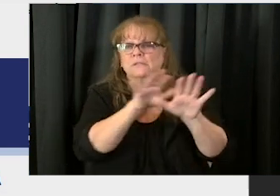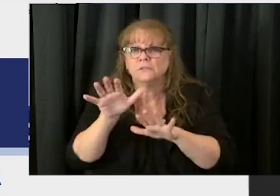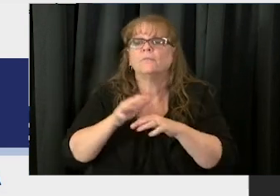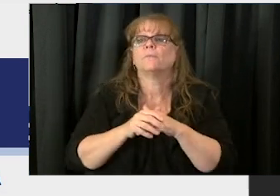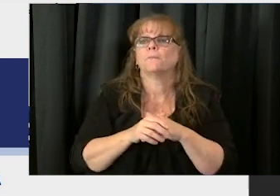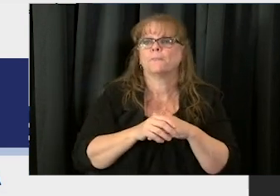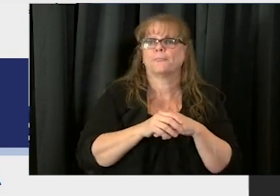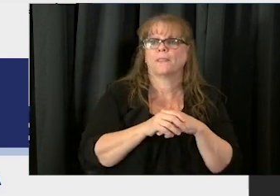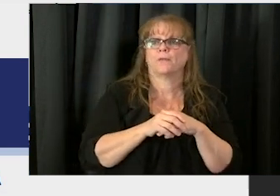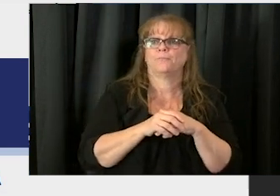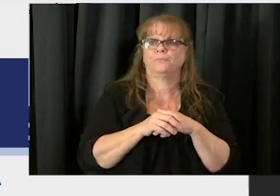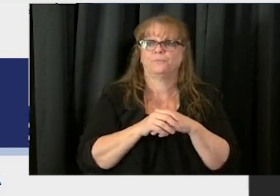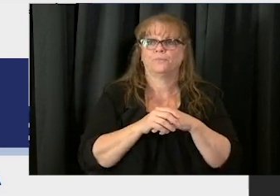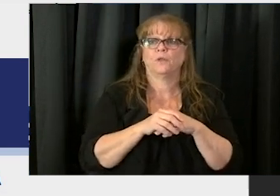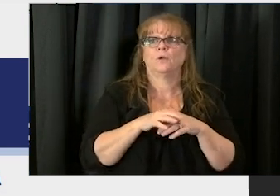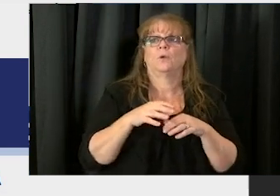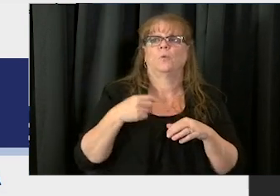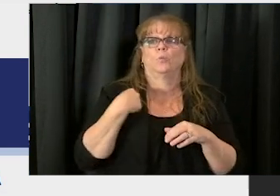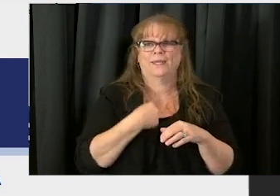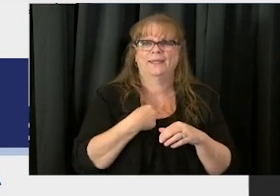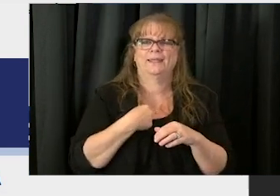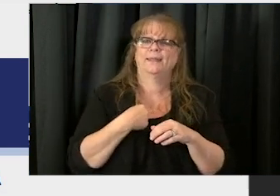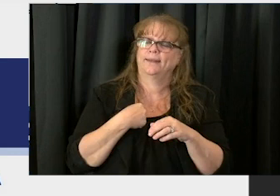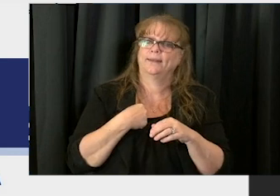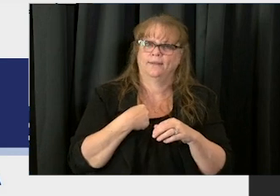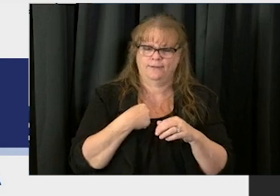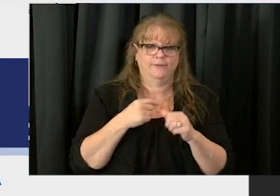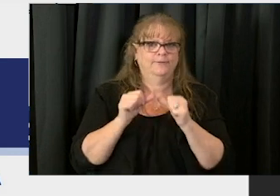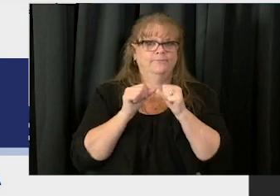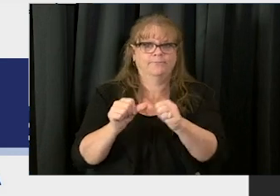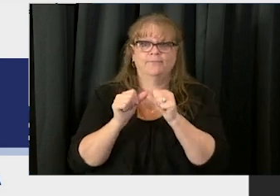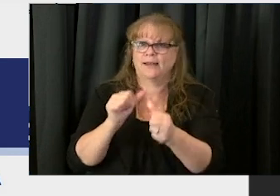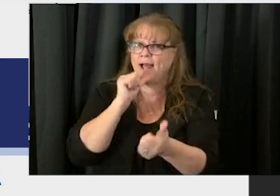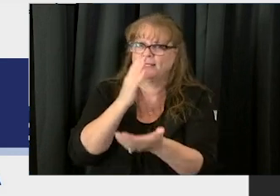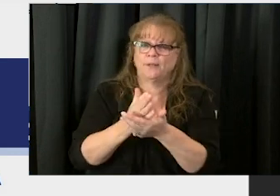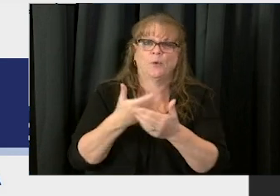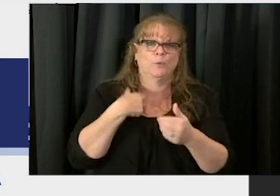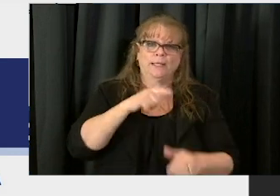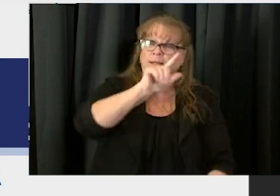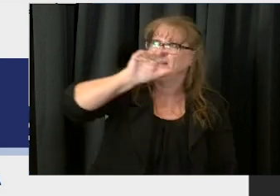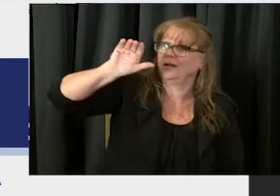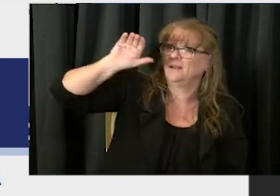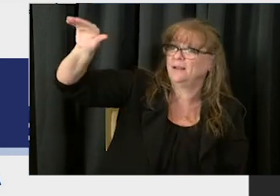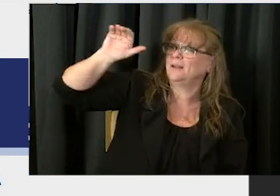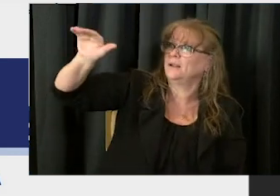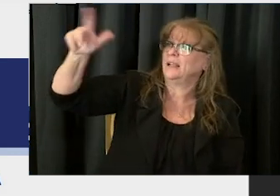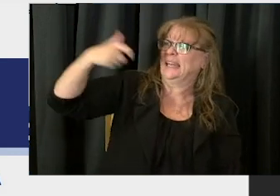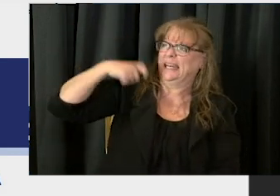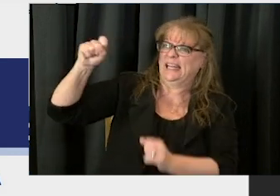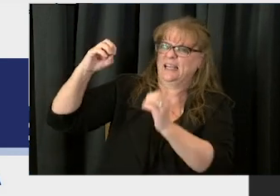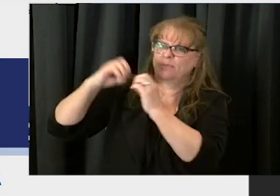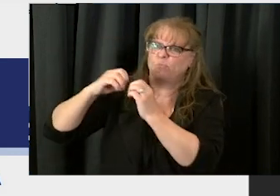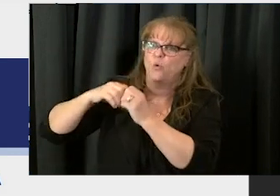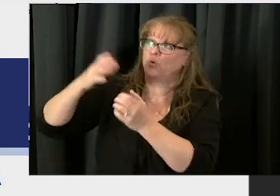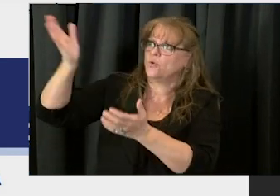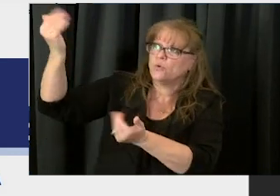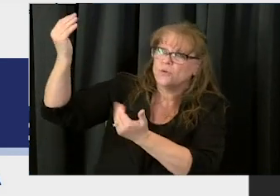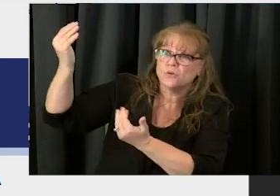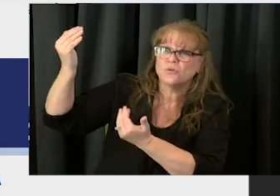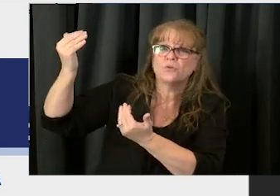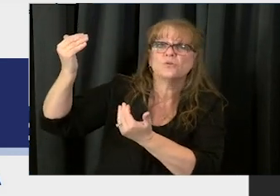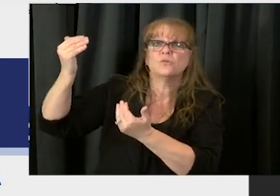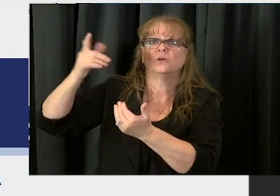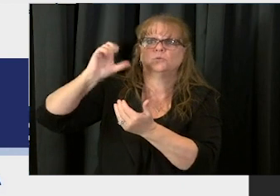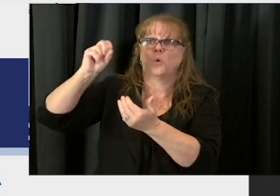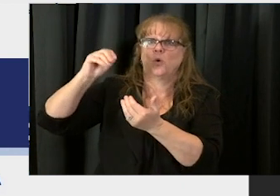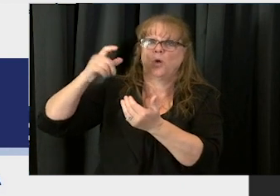the federal government to ensure the federally run Pharmacy Partnership for Long-Term Care Programming is operating with